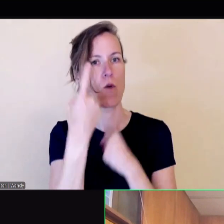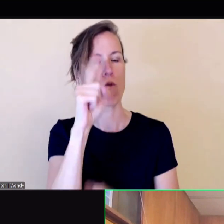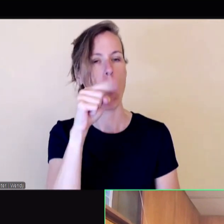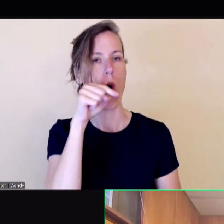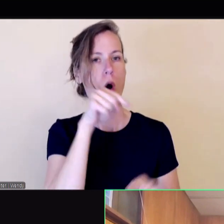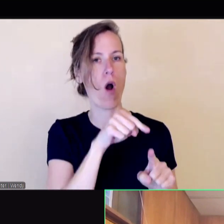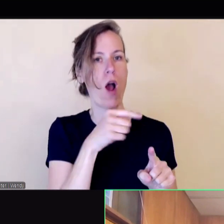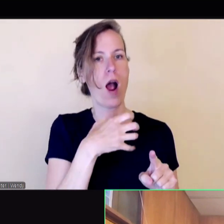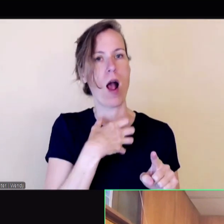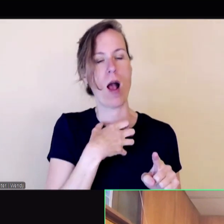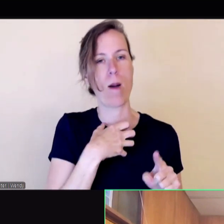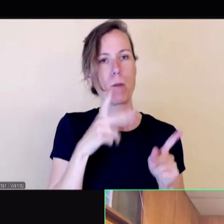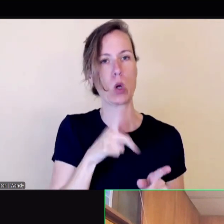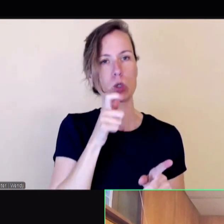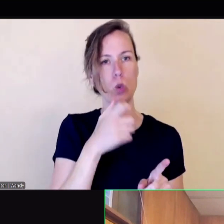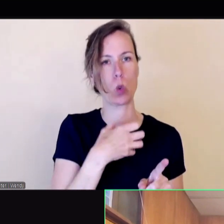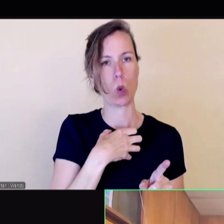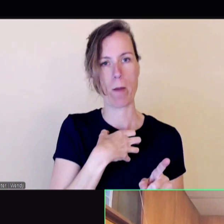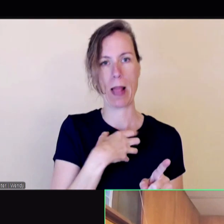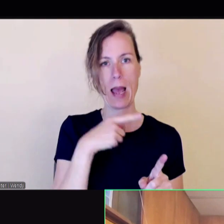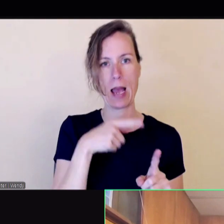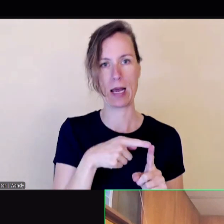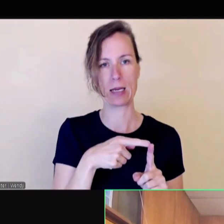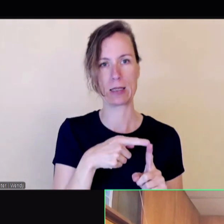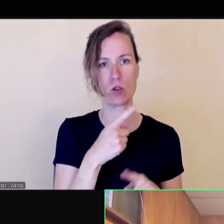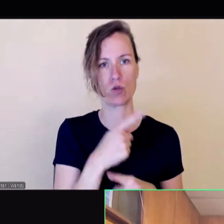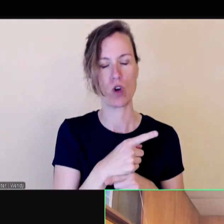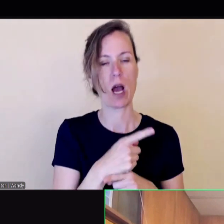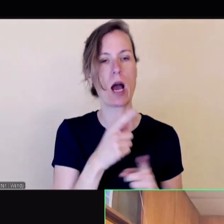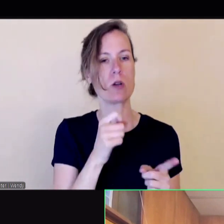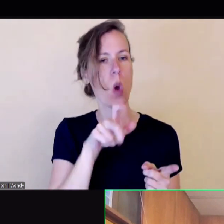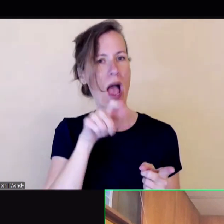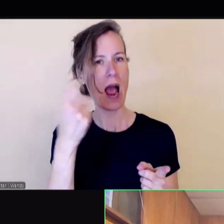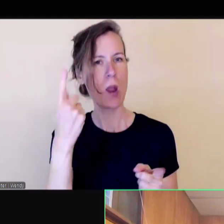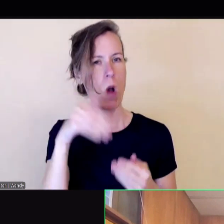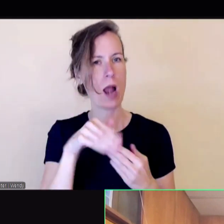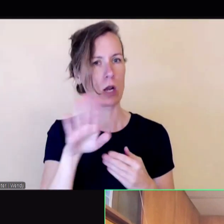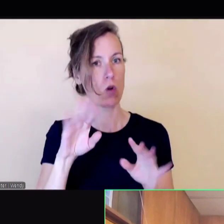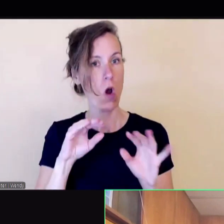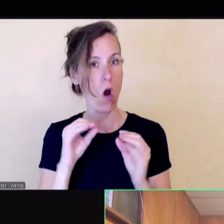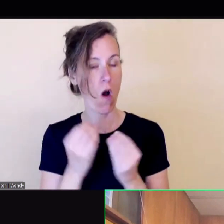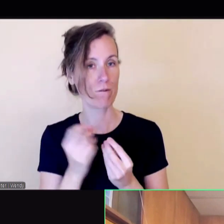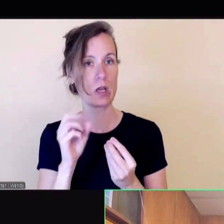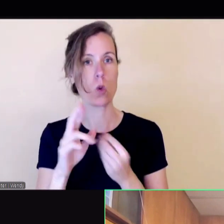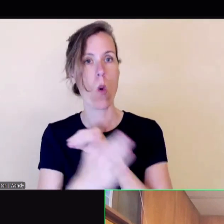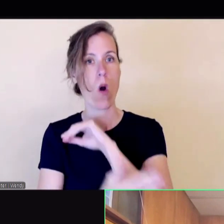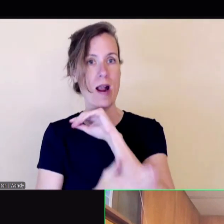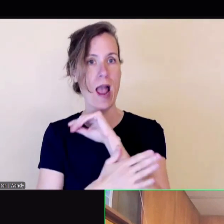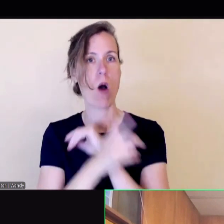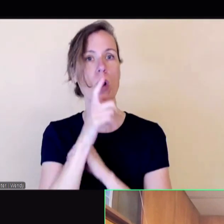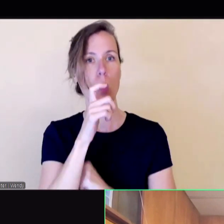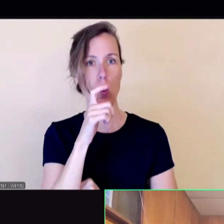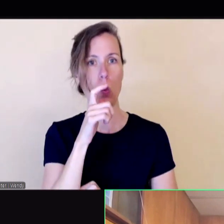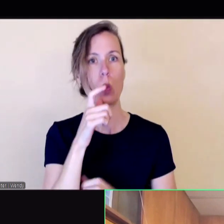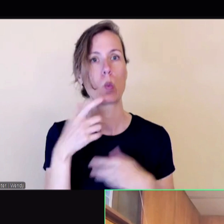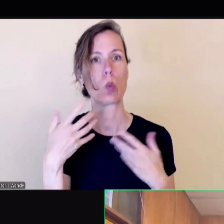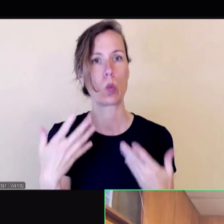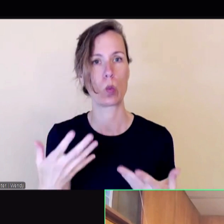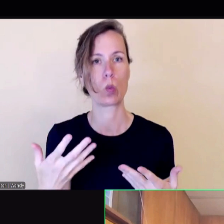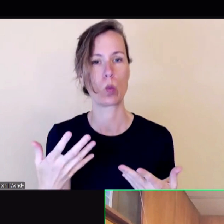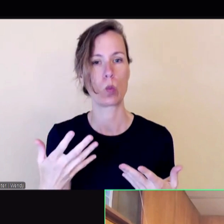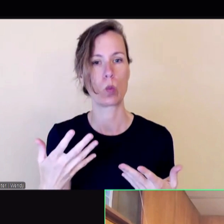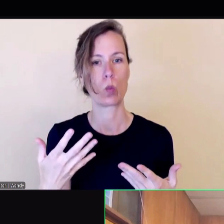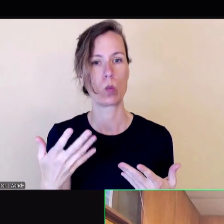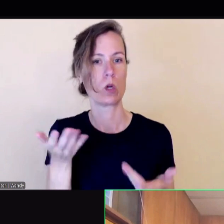complainant. Is there anyone within your office or within the county who sort of does serve